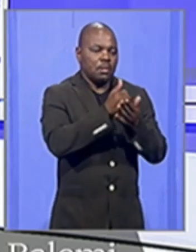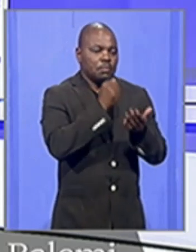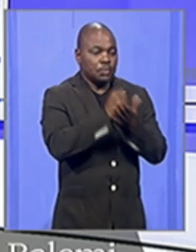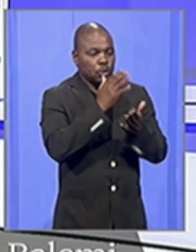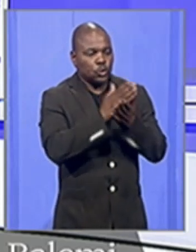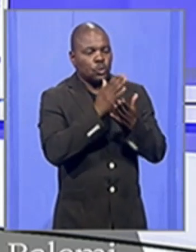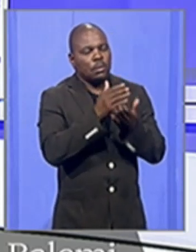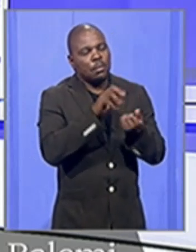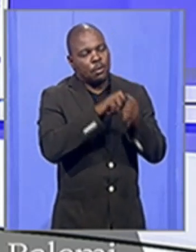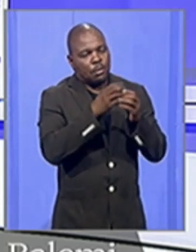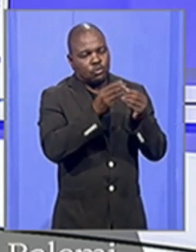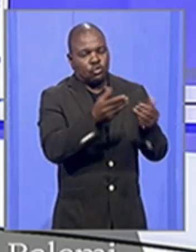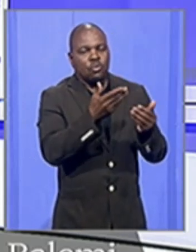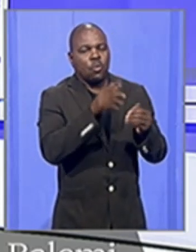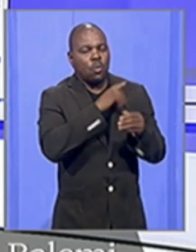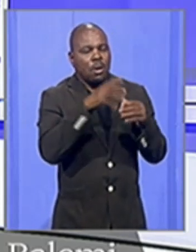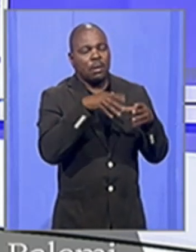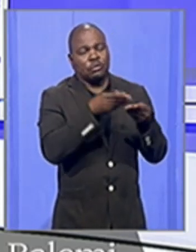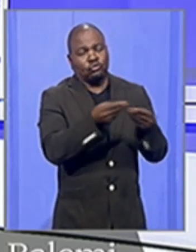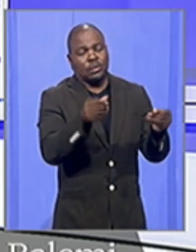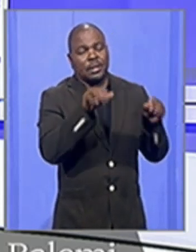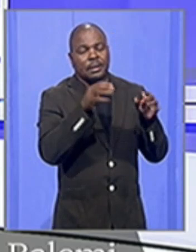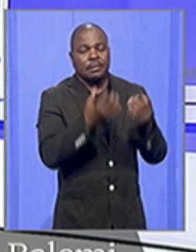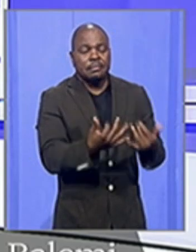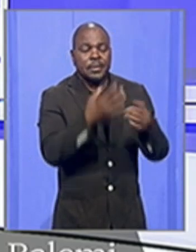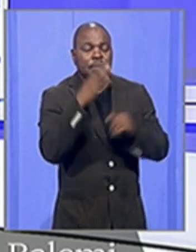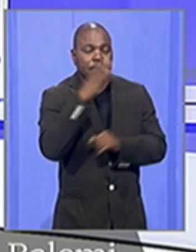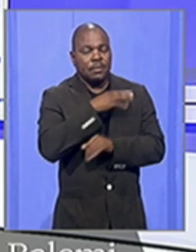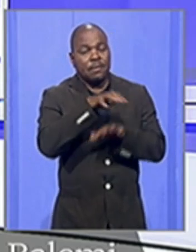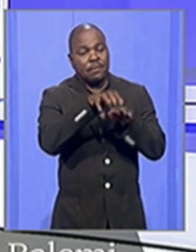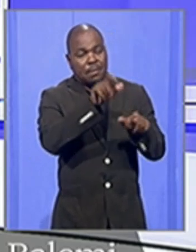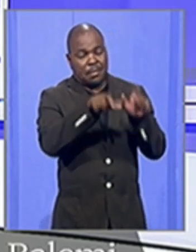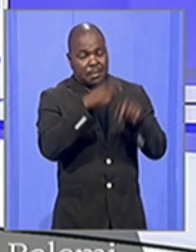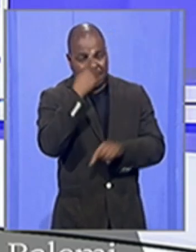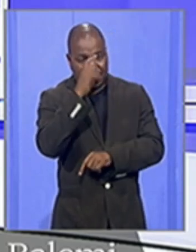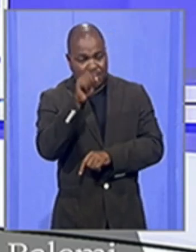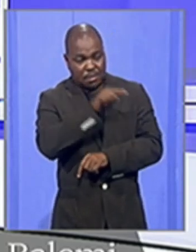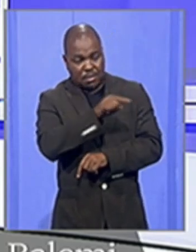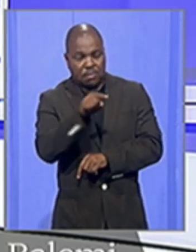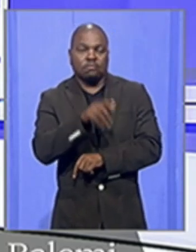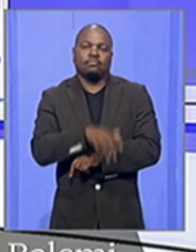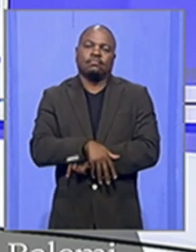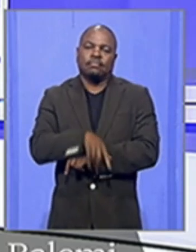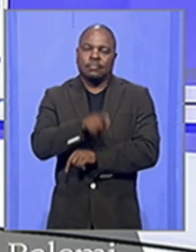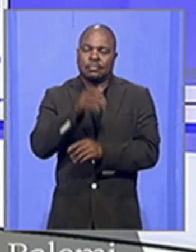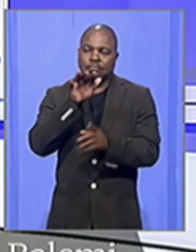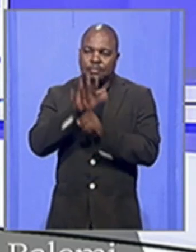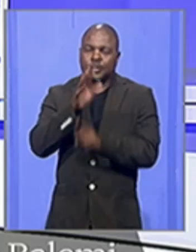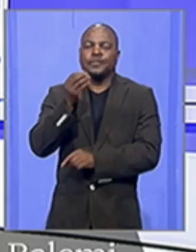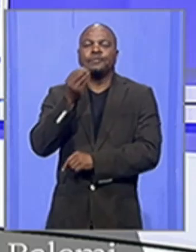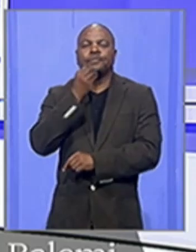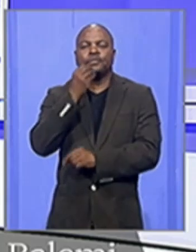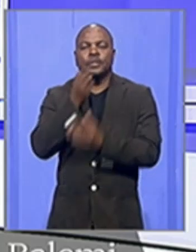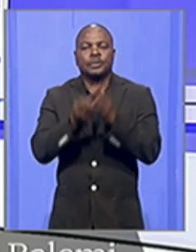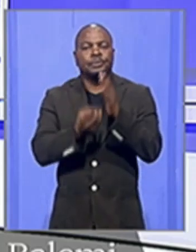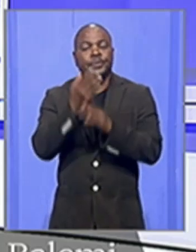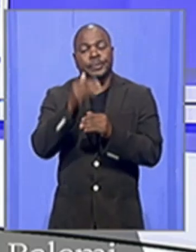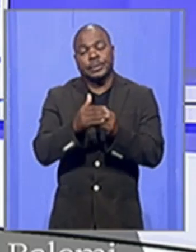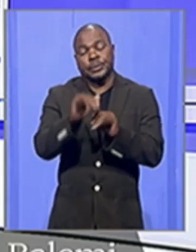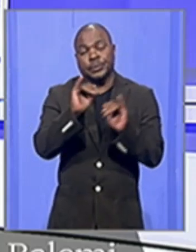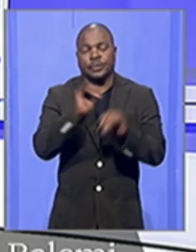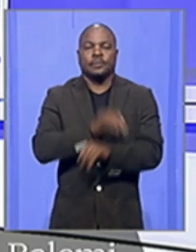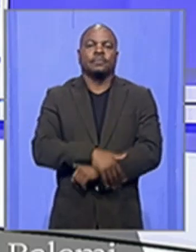manokonoko a setlha sa komelelo. Balemirui ba dumela gore komelelo eno e tlile go ama tlhagiso ya dijo ka tsela e sa jeseng